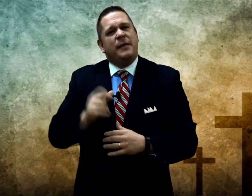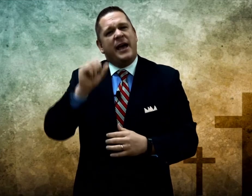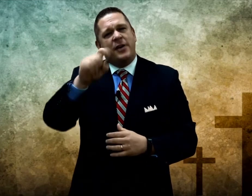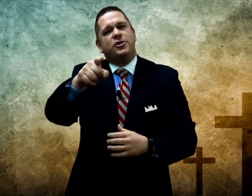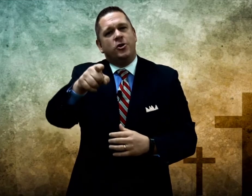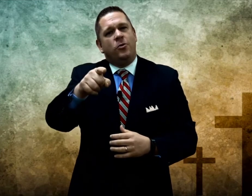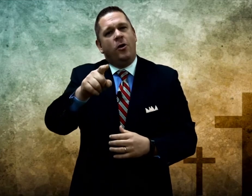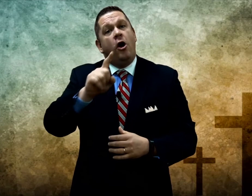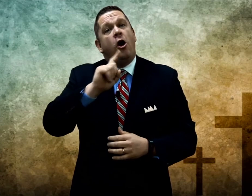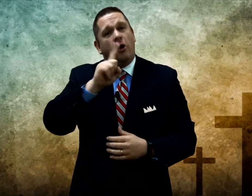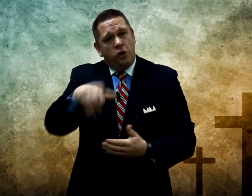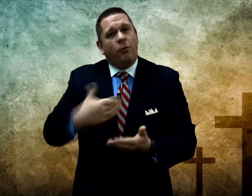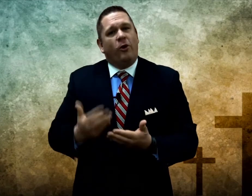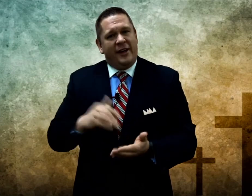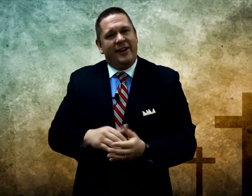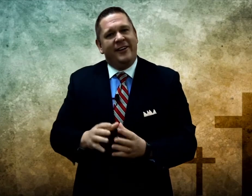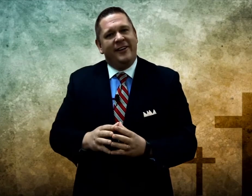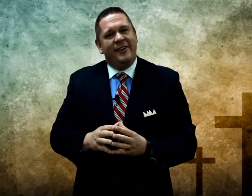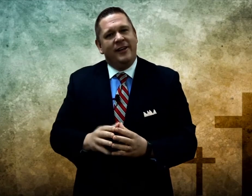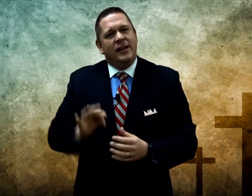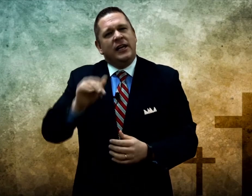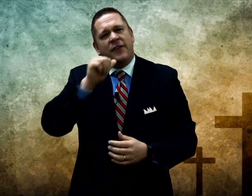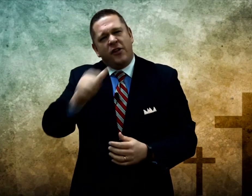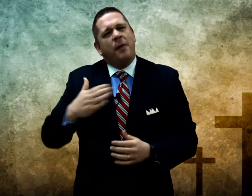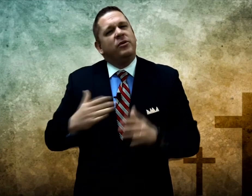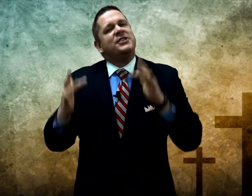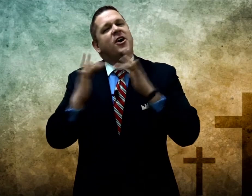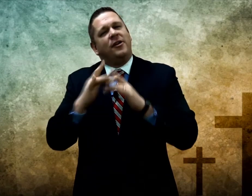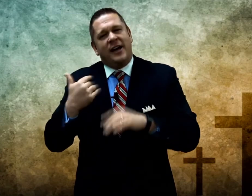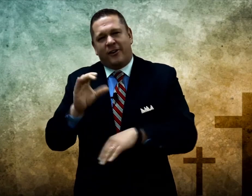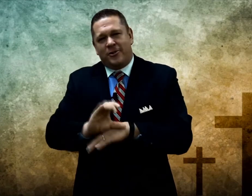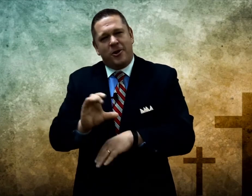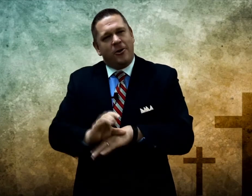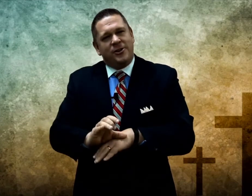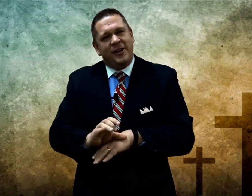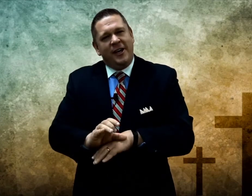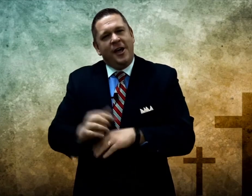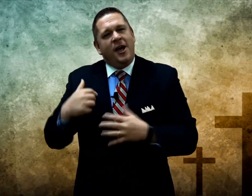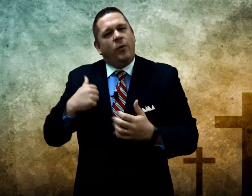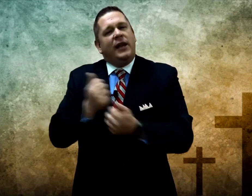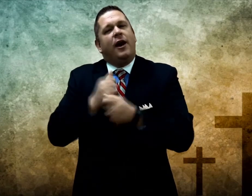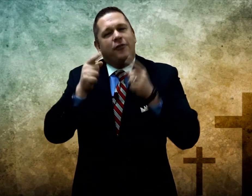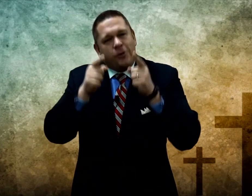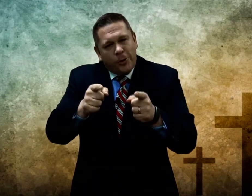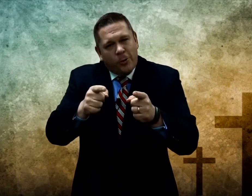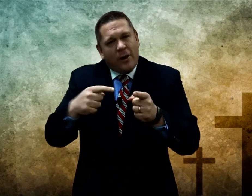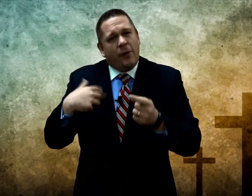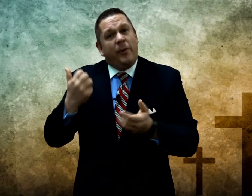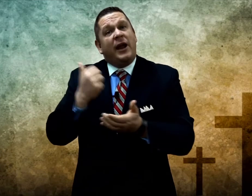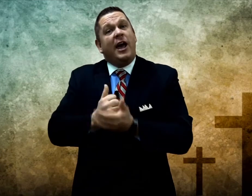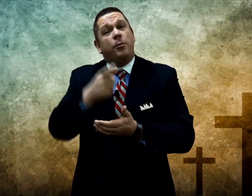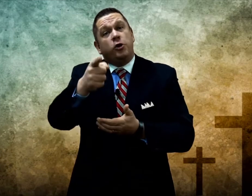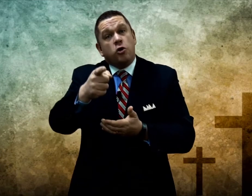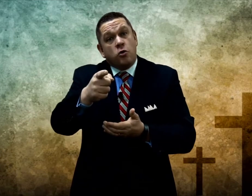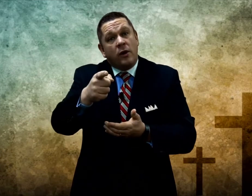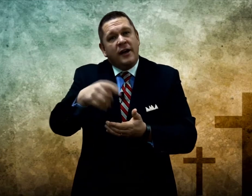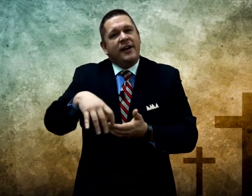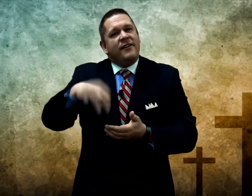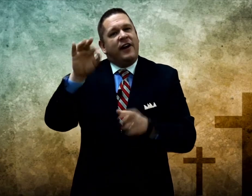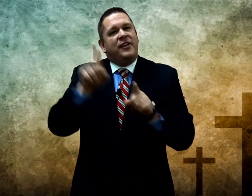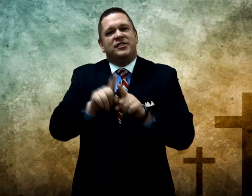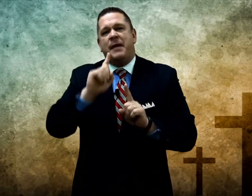So today, let me ask you, are you born again? If not, please contact our church. We love you, and we want to help